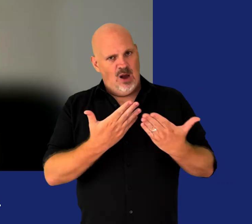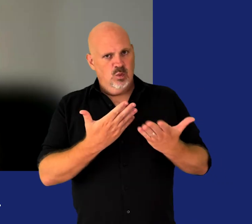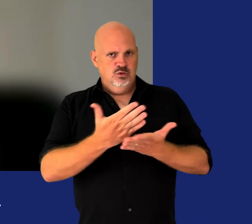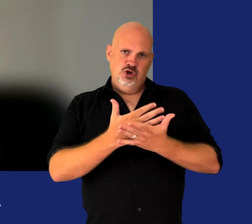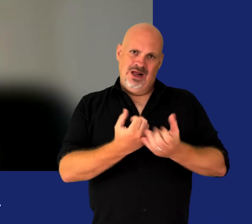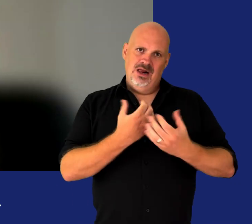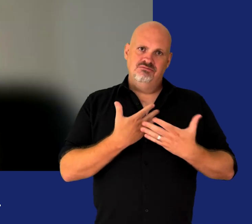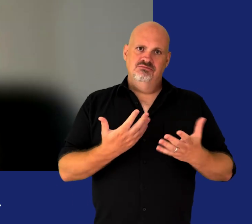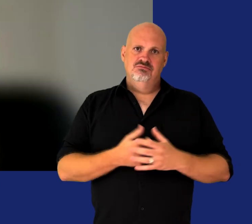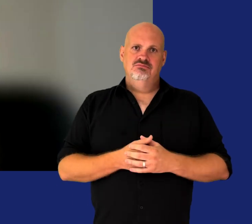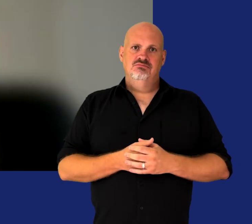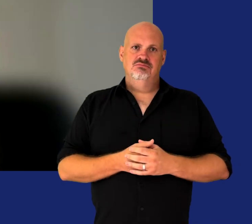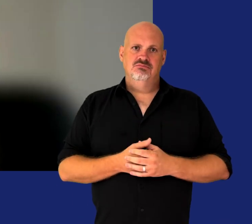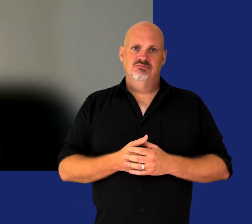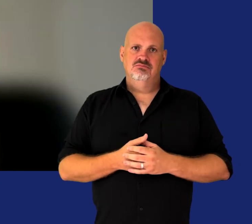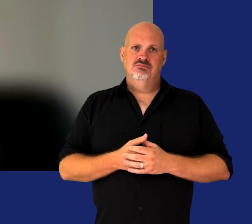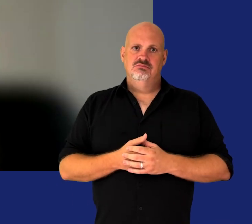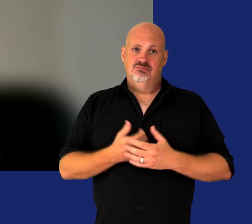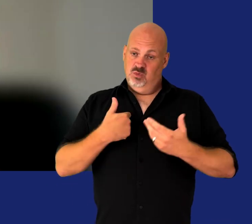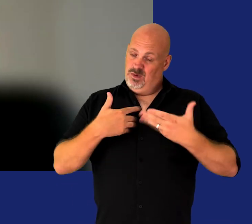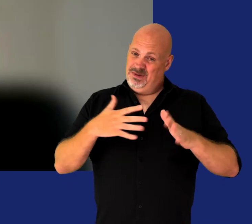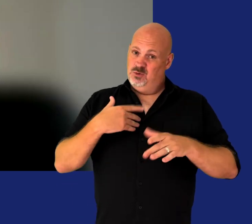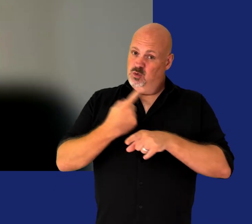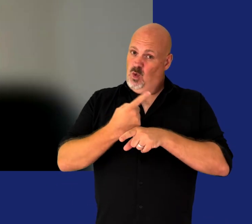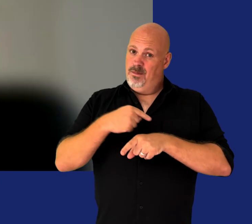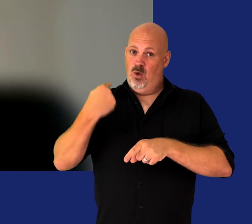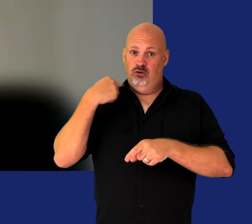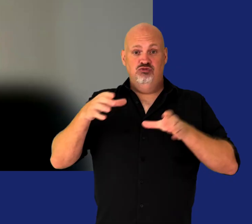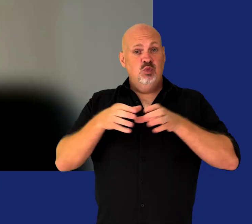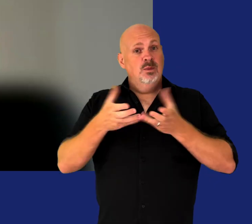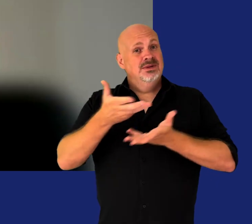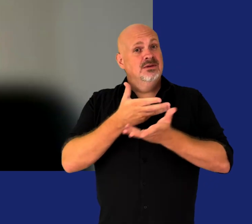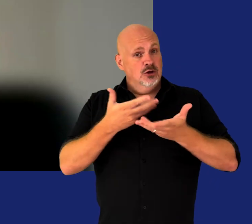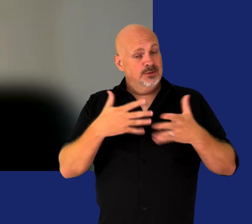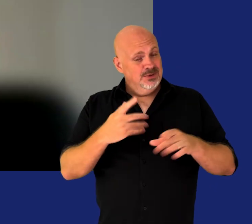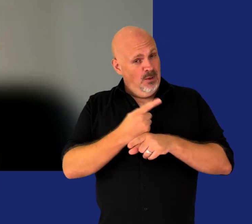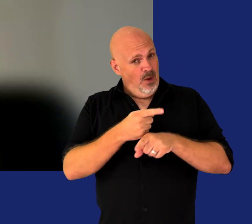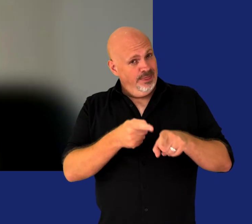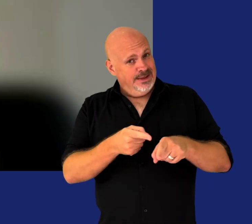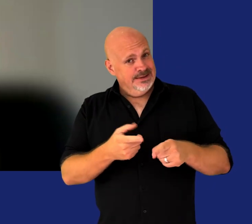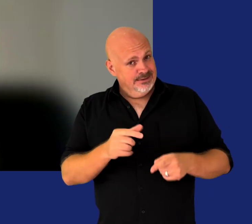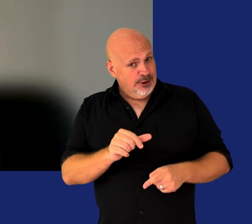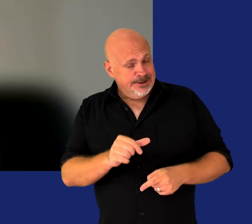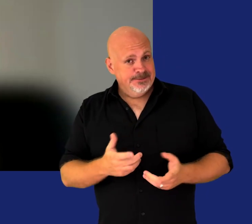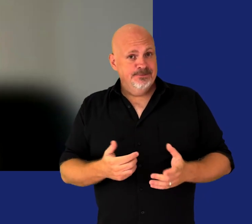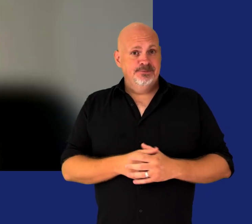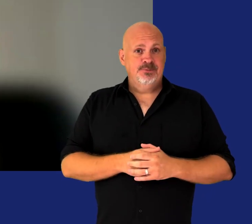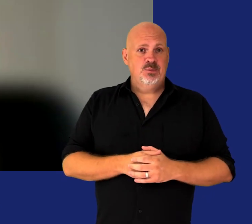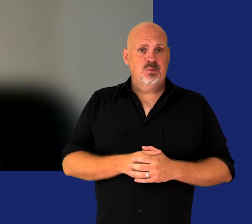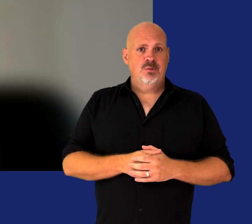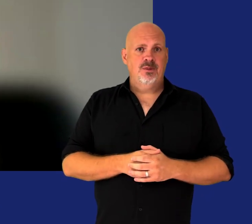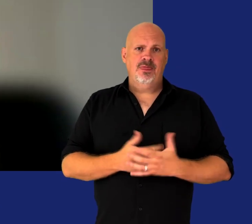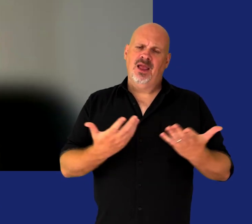Thank you for sharing that with us. And we talked about this in the group discussions, didn't